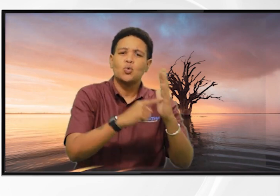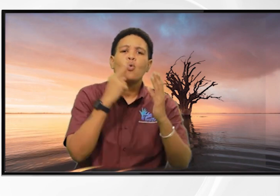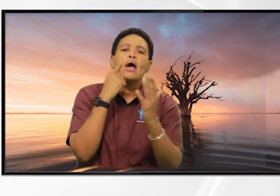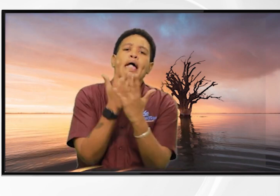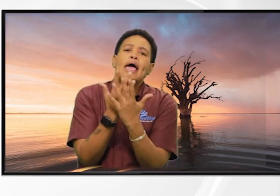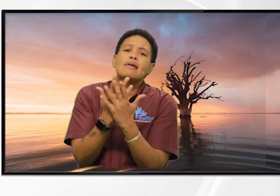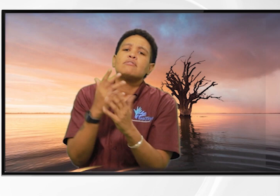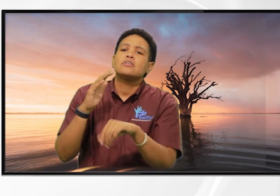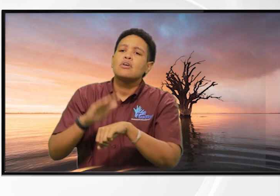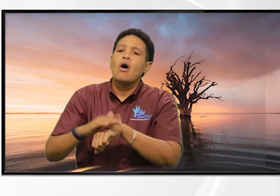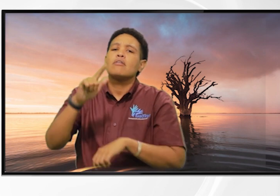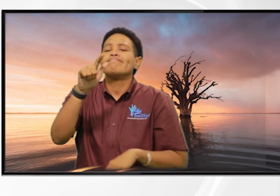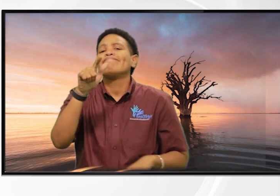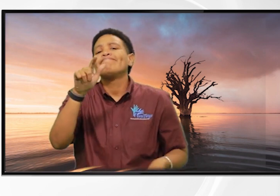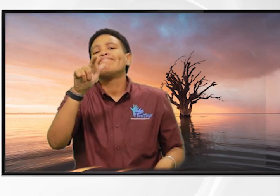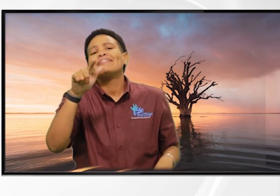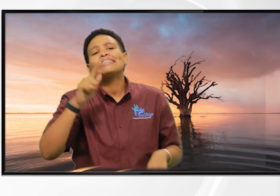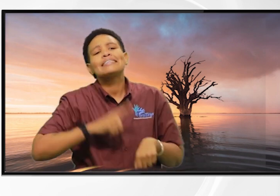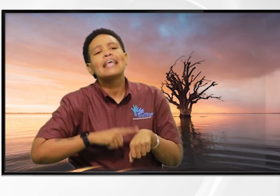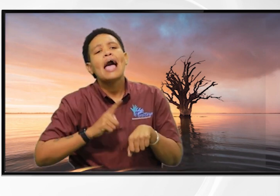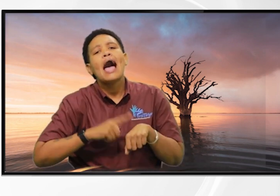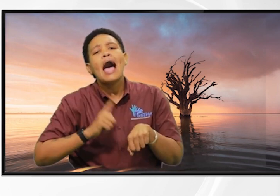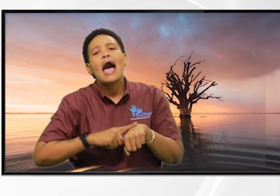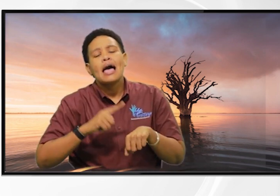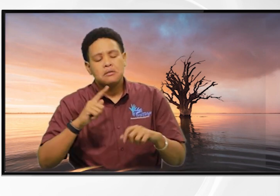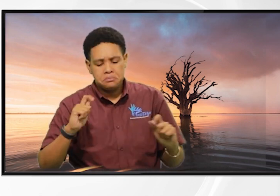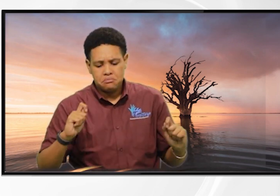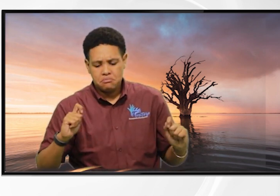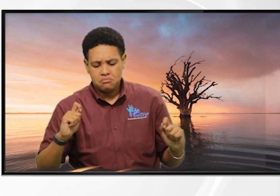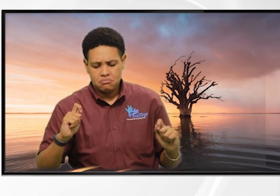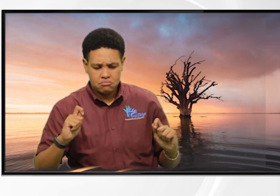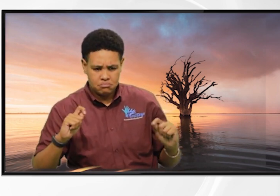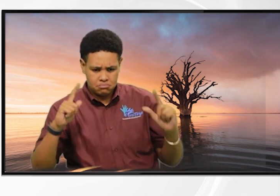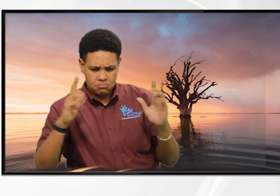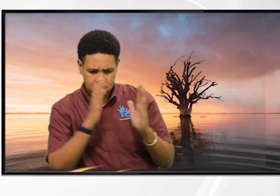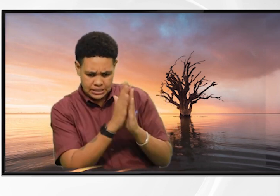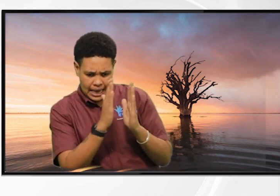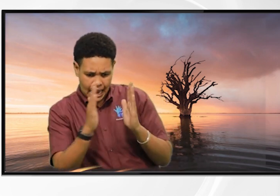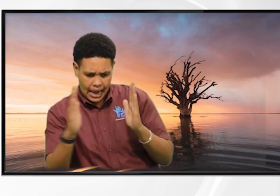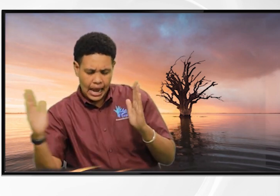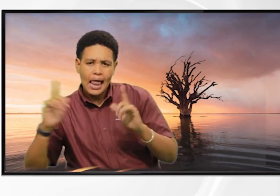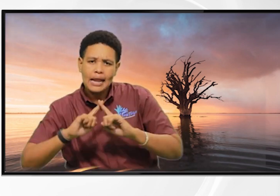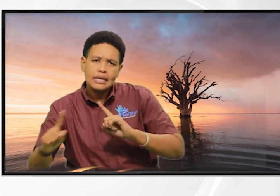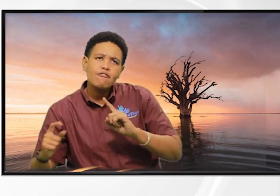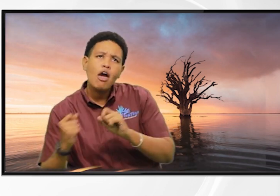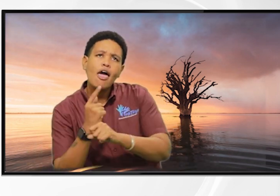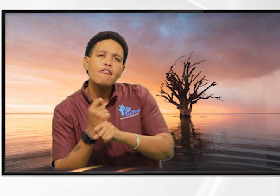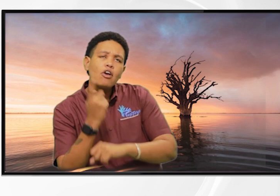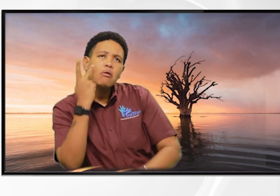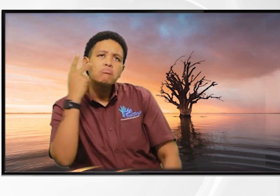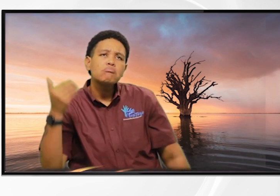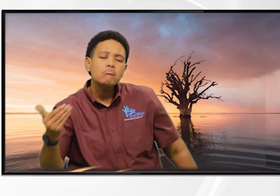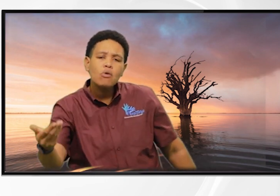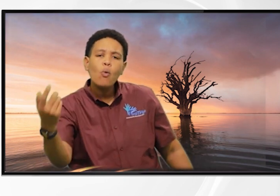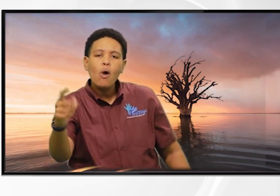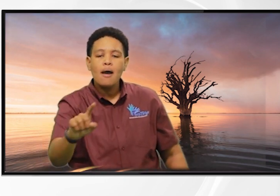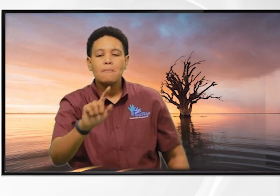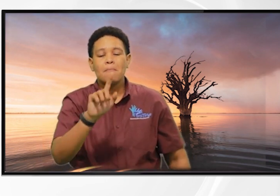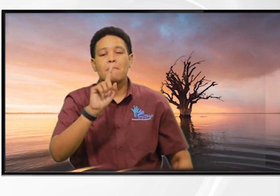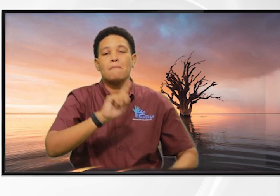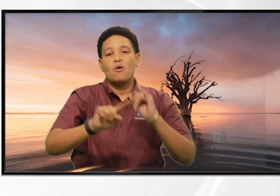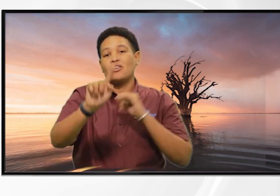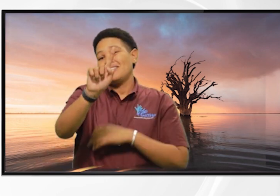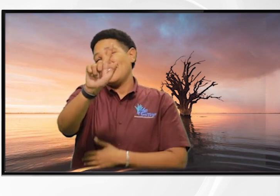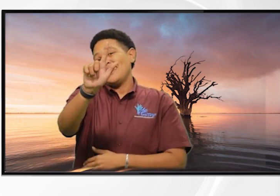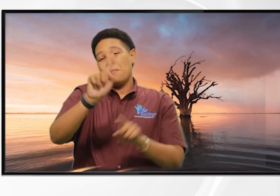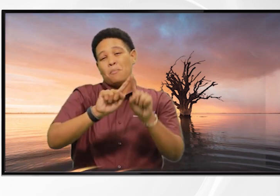decadal timescales and differences from year to year. The linear trend is, however, the most